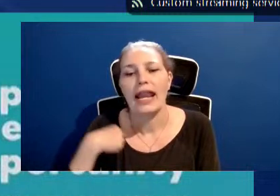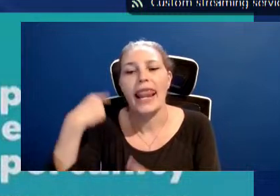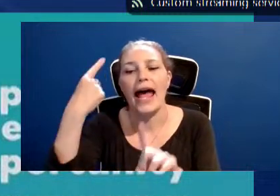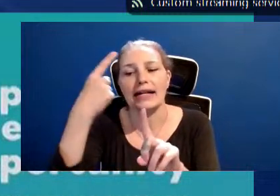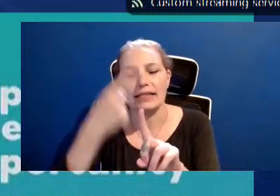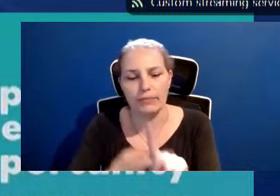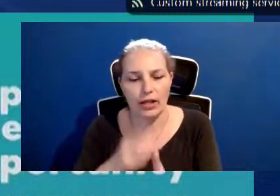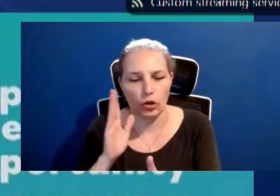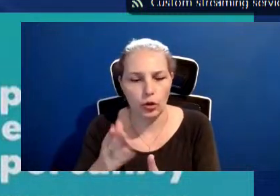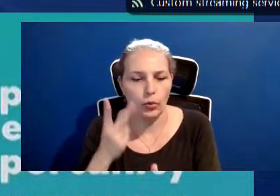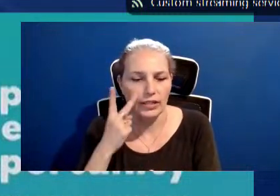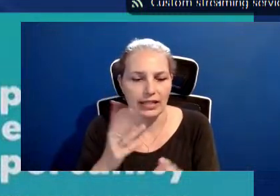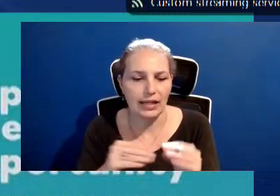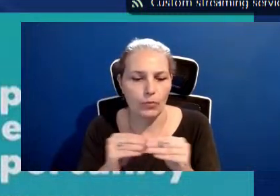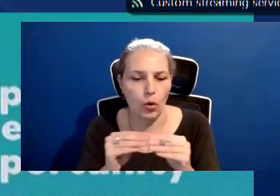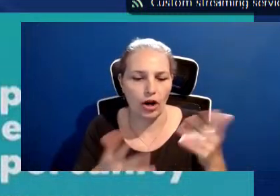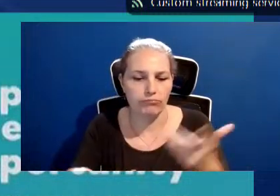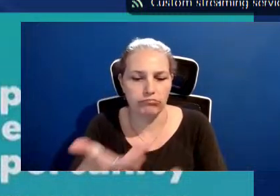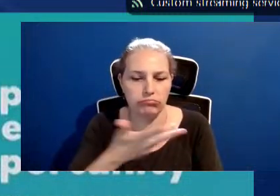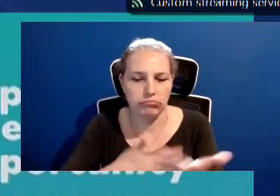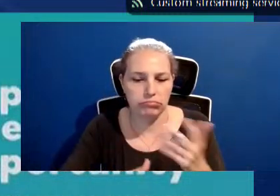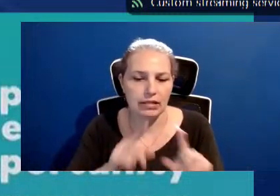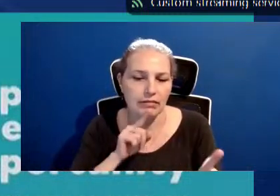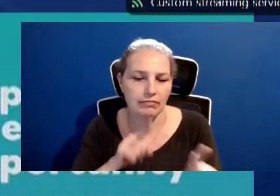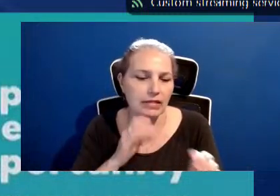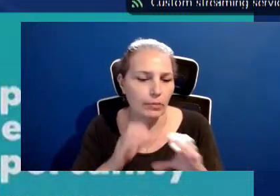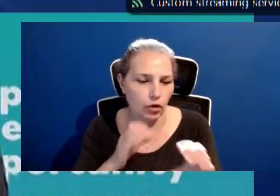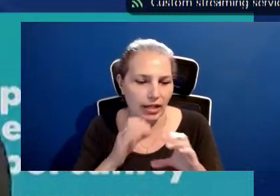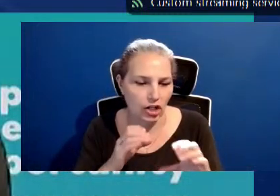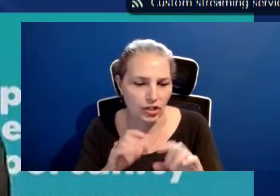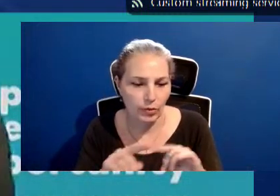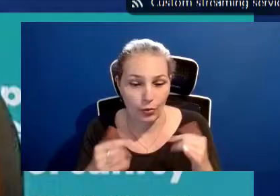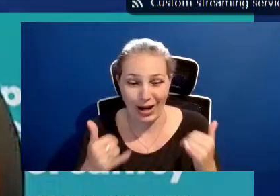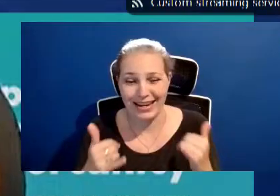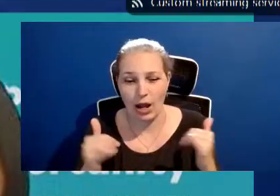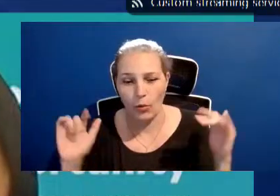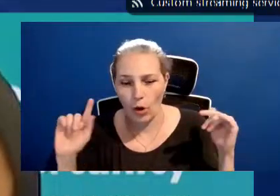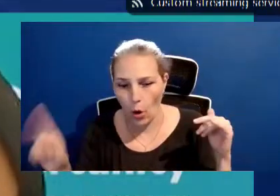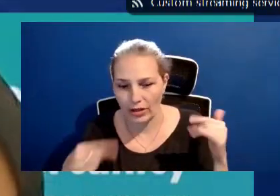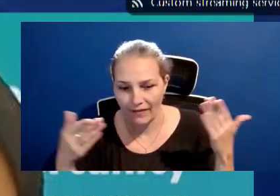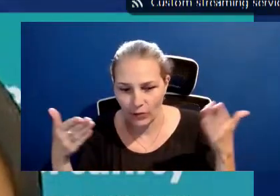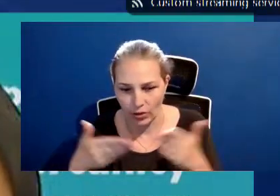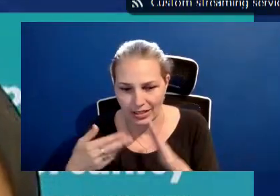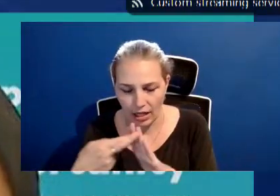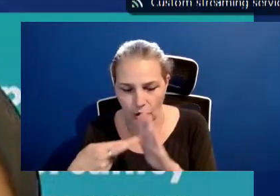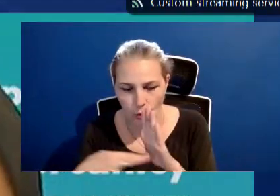you'll start seeing a lot more engagement. But right now, we're really focusing just on businesses signing up.